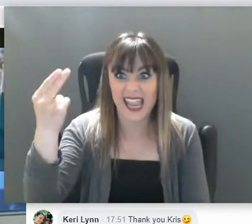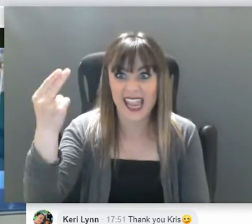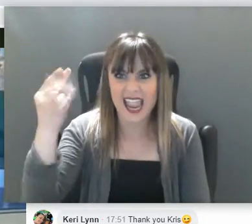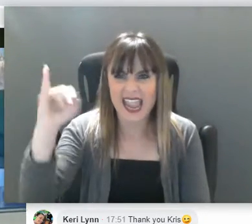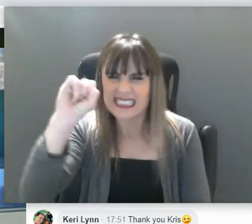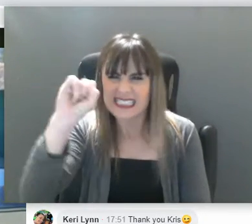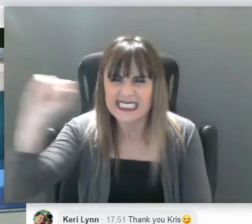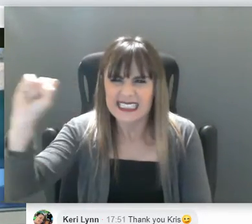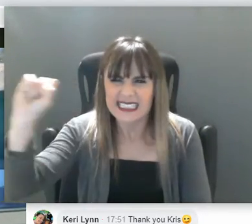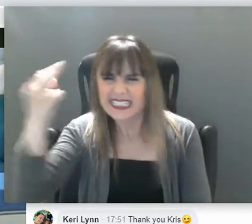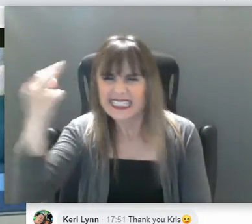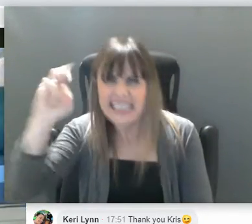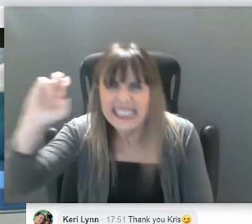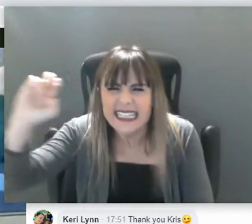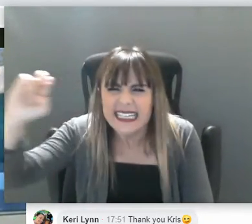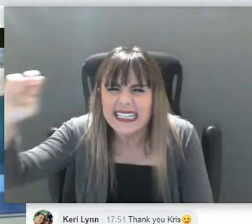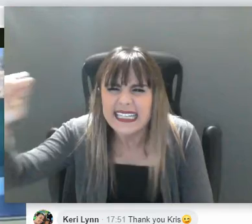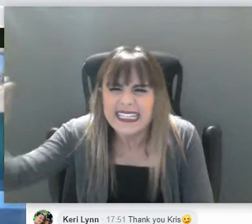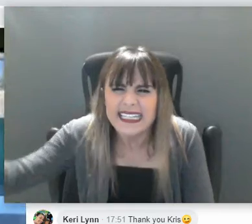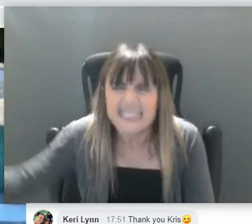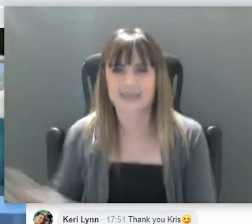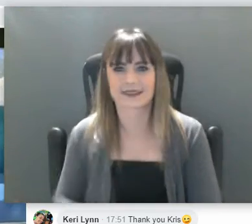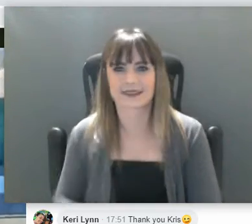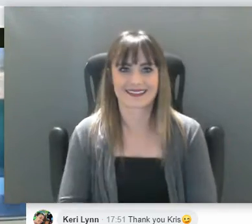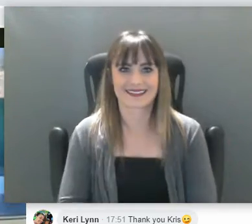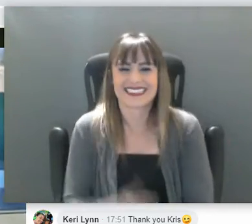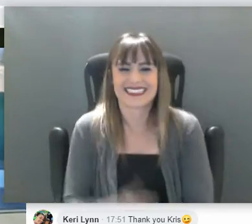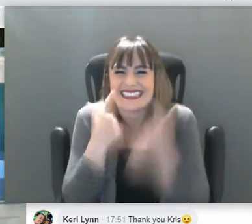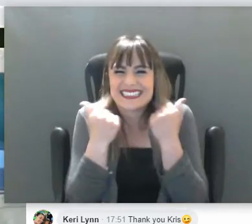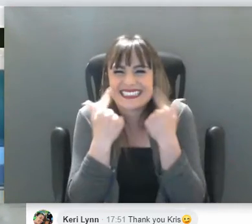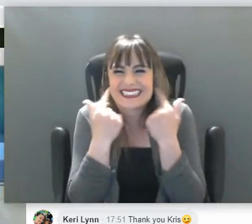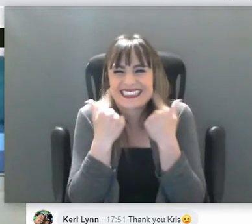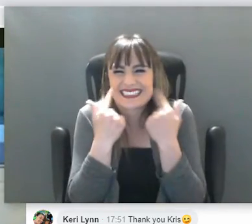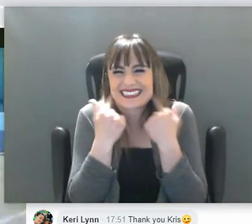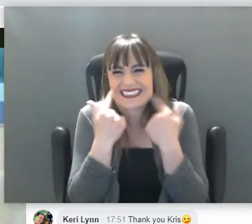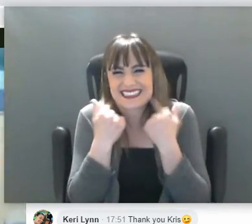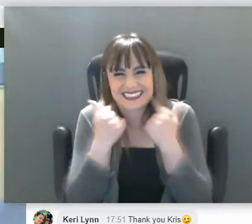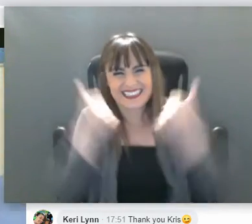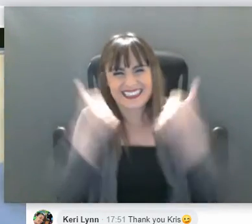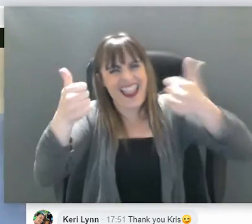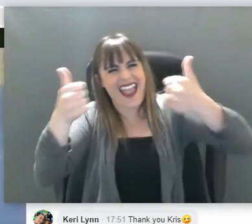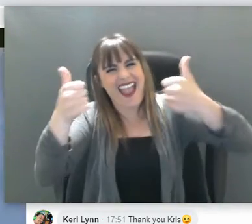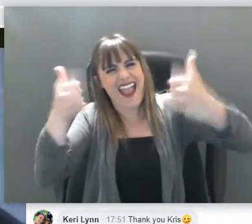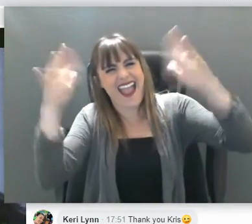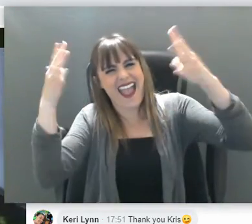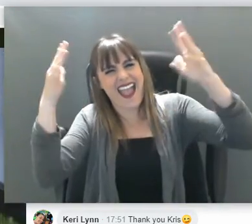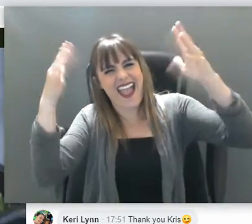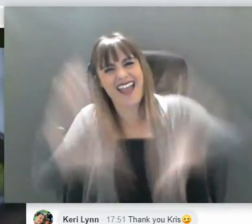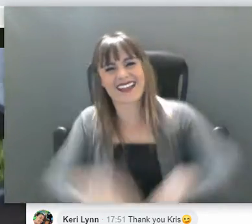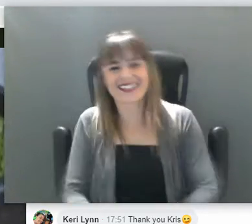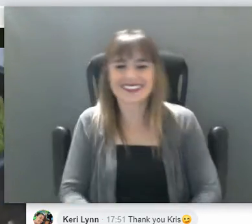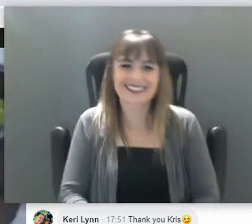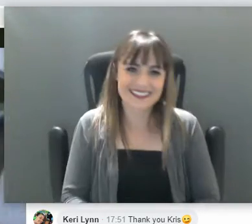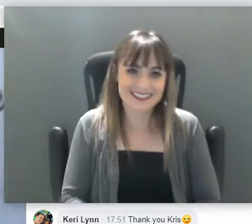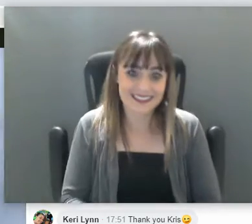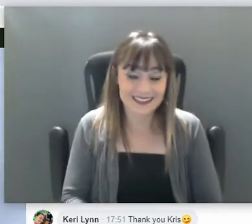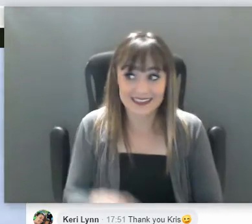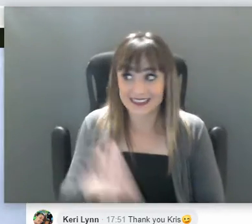I can't even make it. Yay, thumbs up. Thumbs up for Megan. Oh, gosh. And